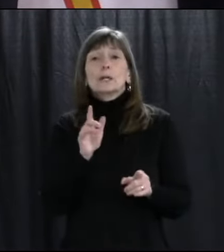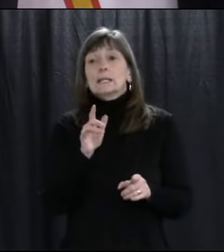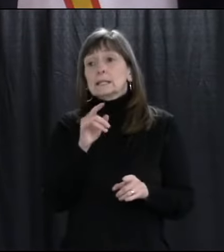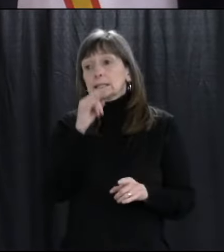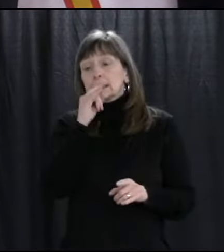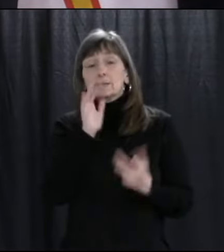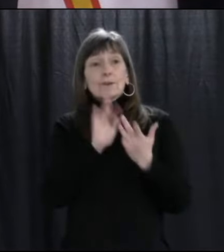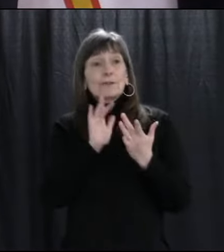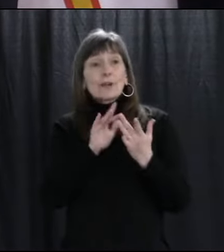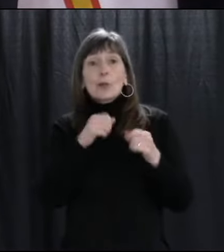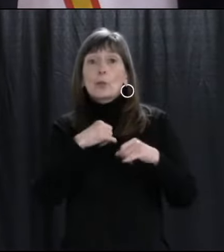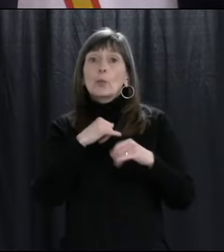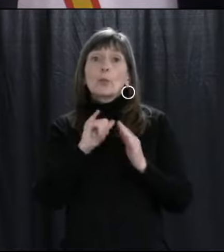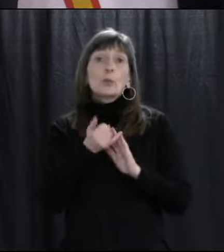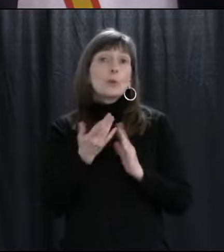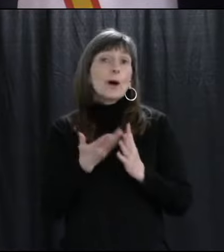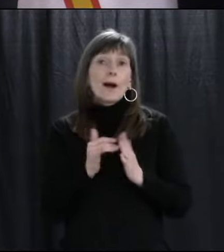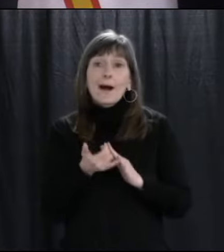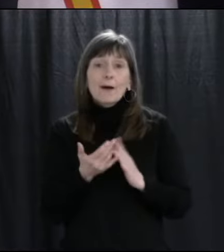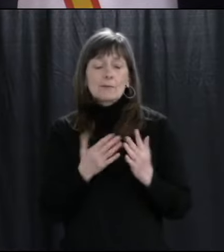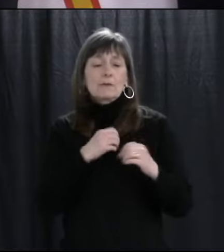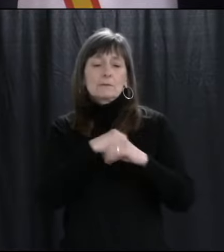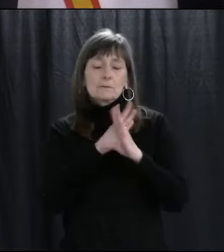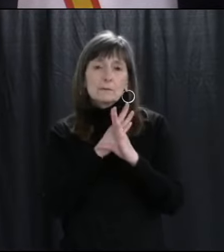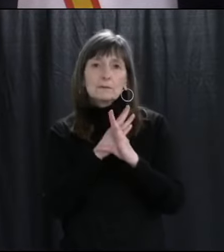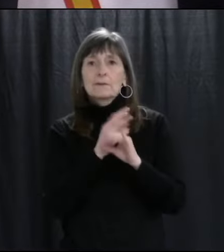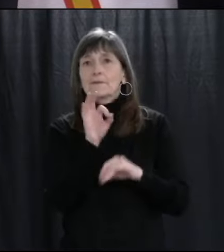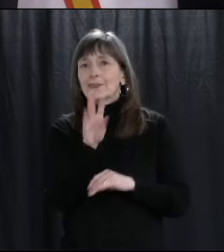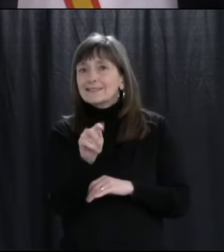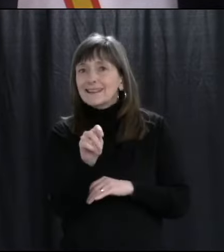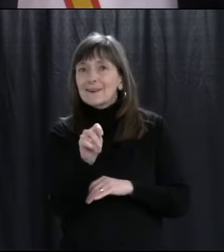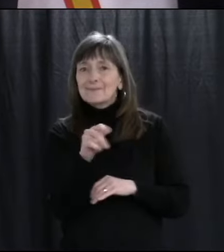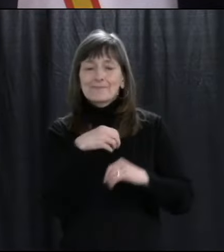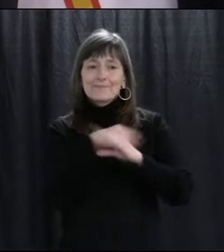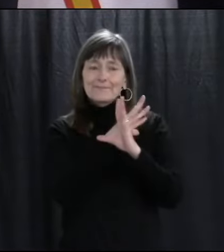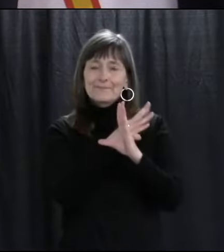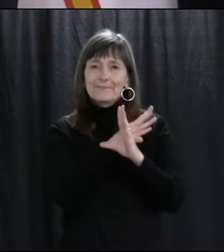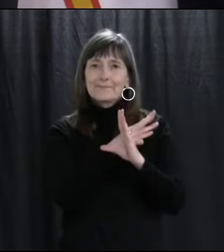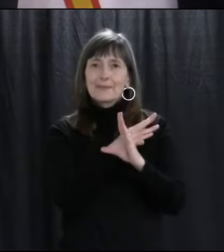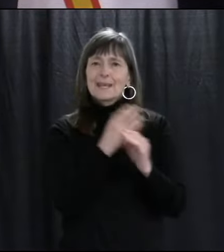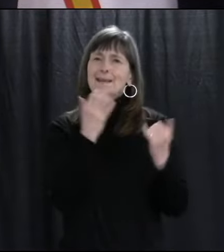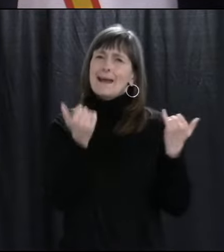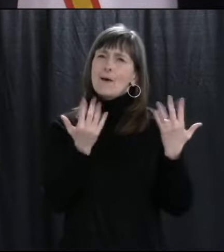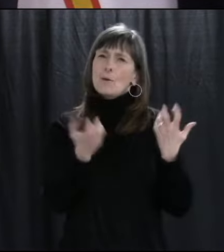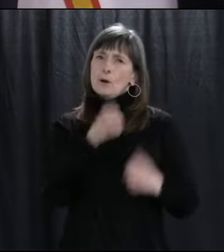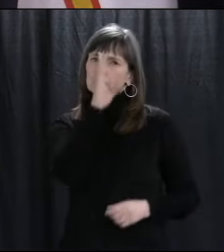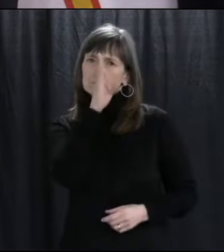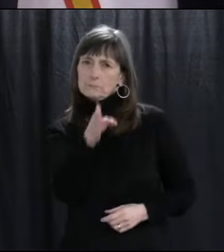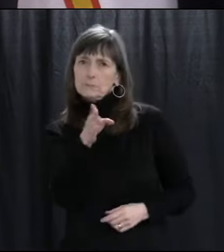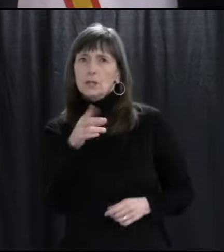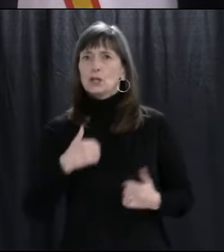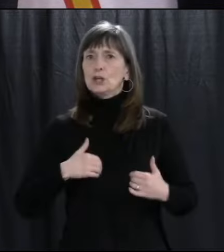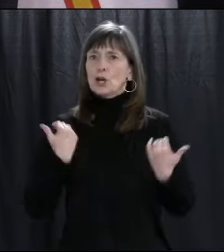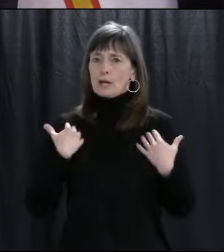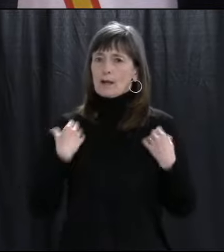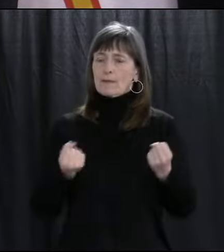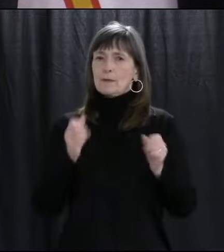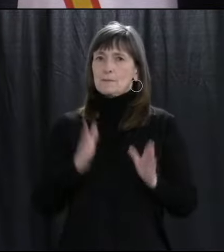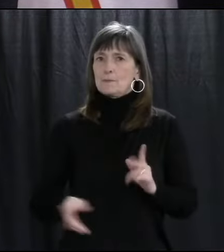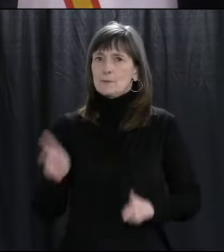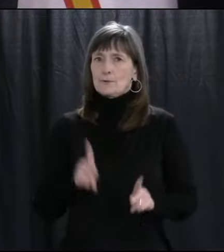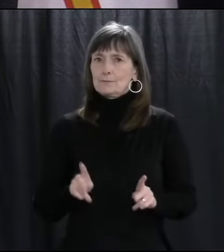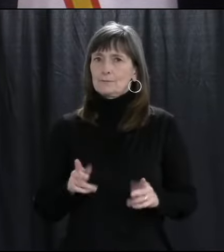FaceTime. I would like to now speak directly to the young and healthy people in our province. Even if you are